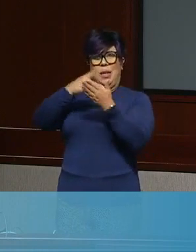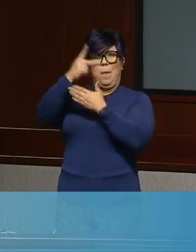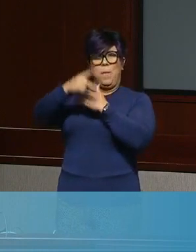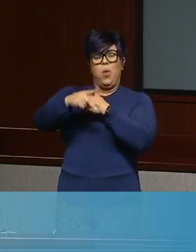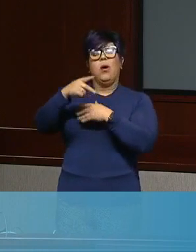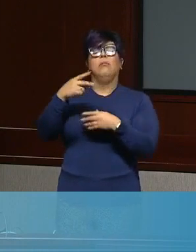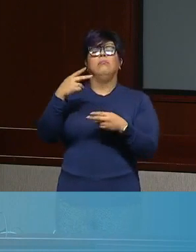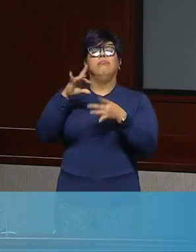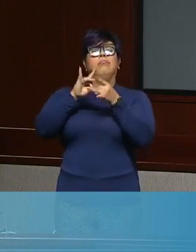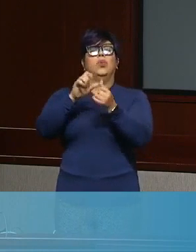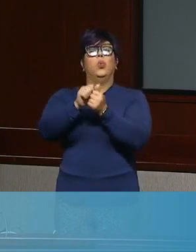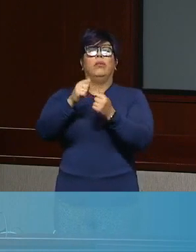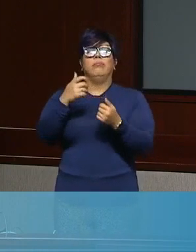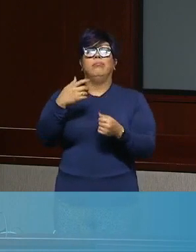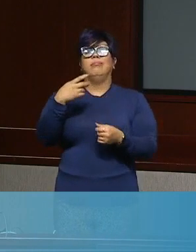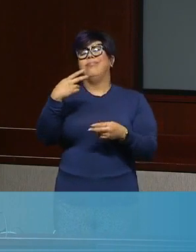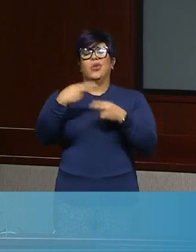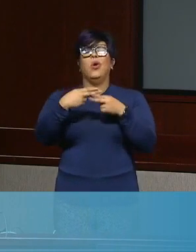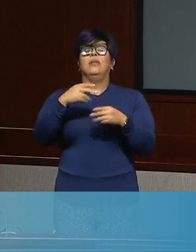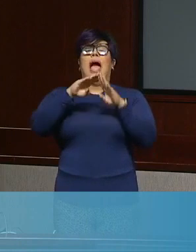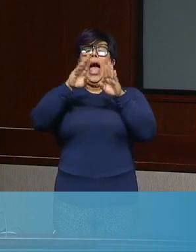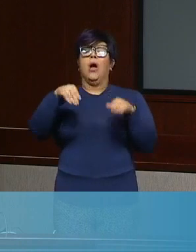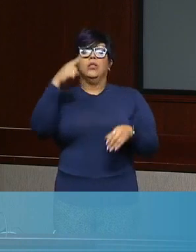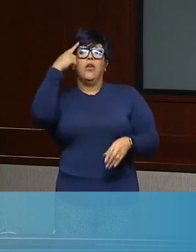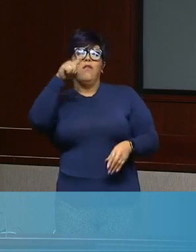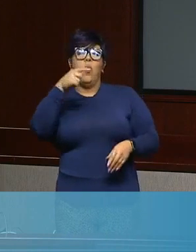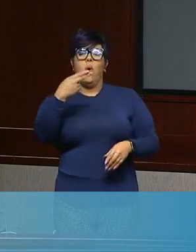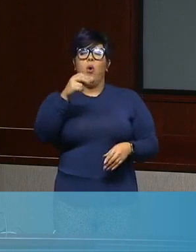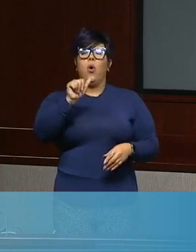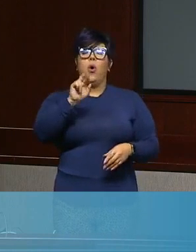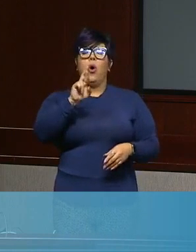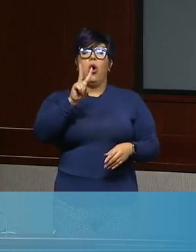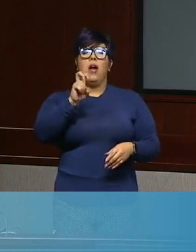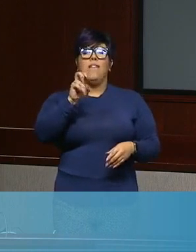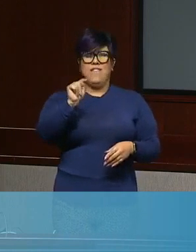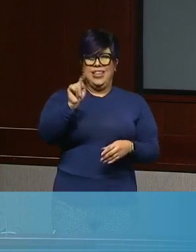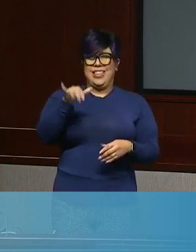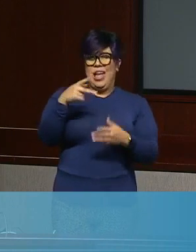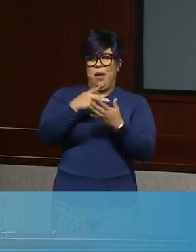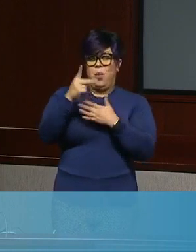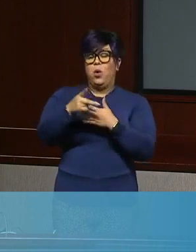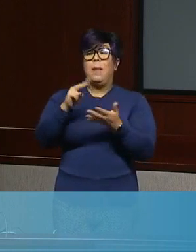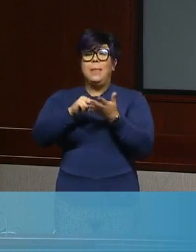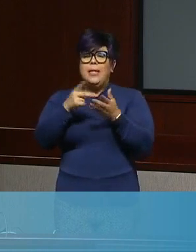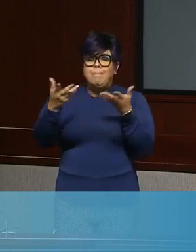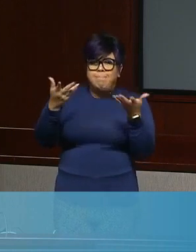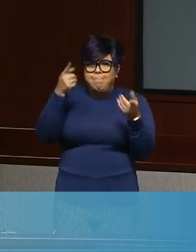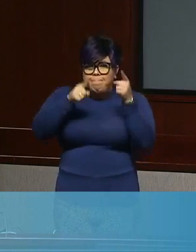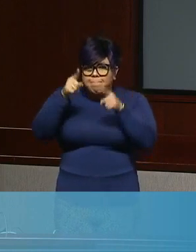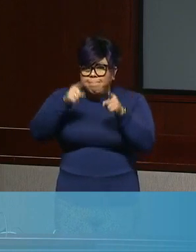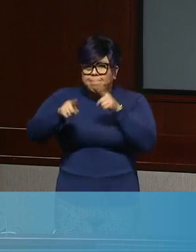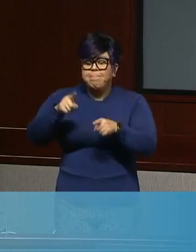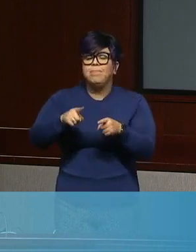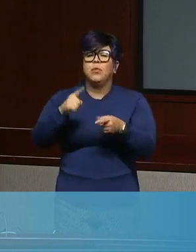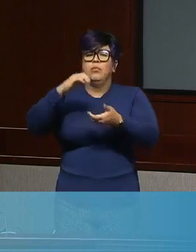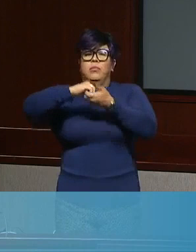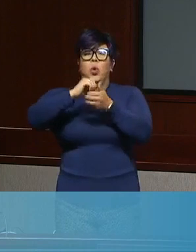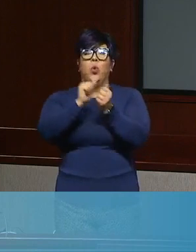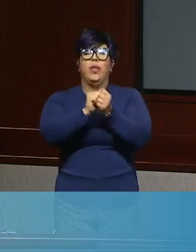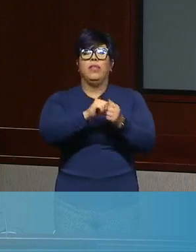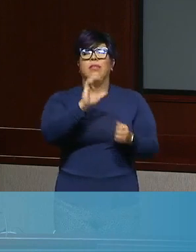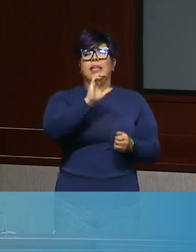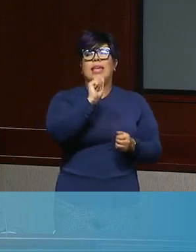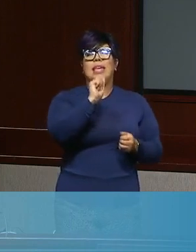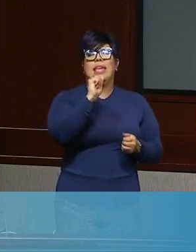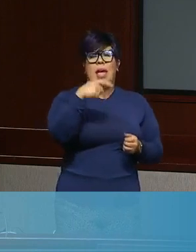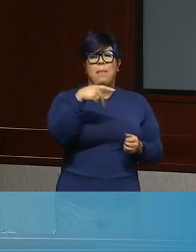Harvest. And they would authorize in this proposal an agreement with the Community Action Partnership of Kern,